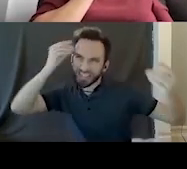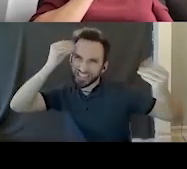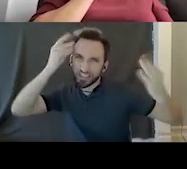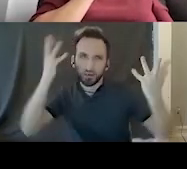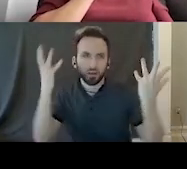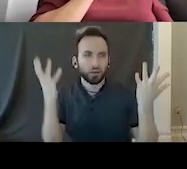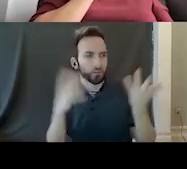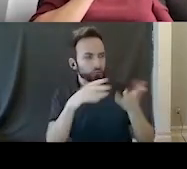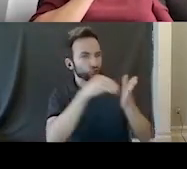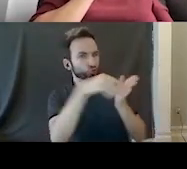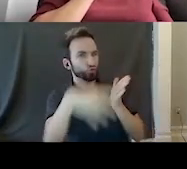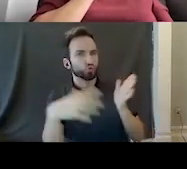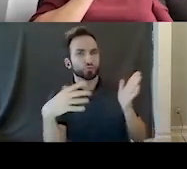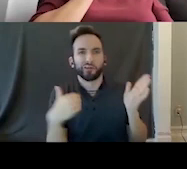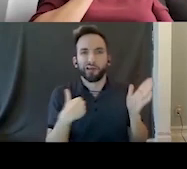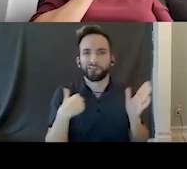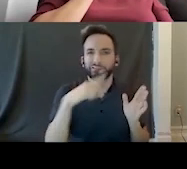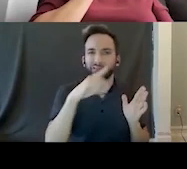students with disabilities?